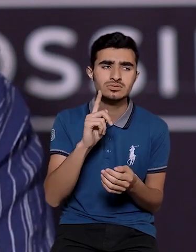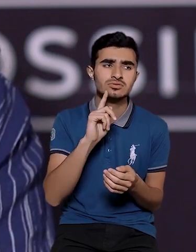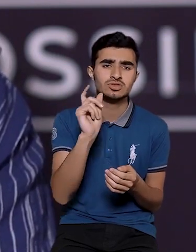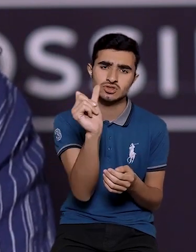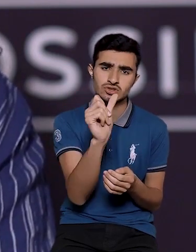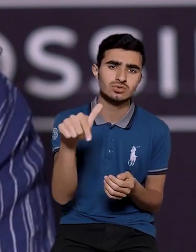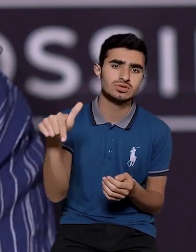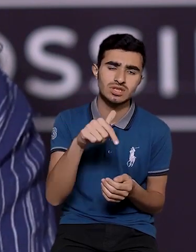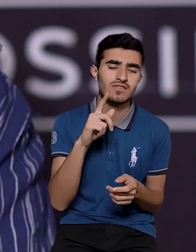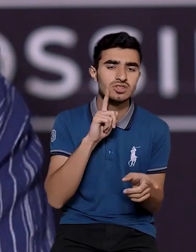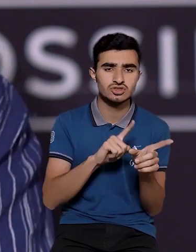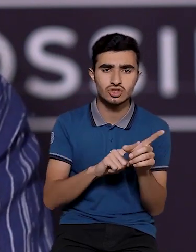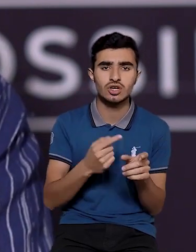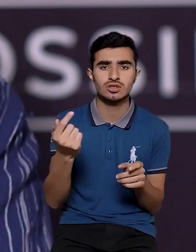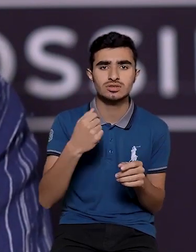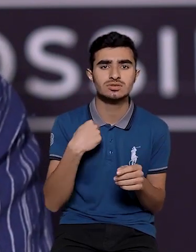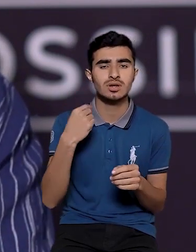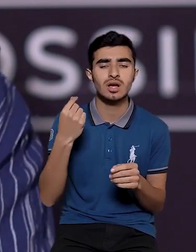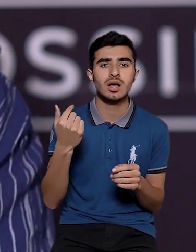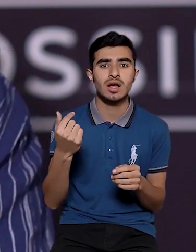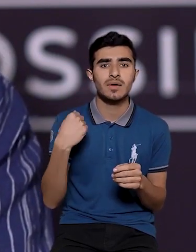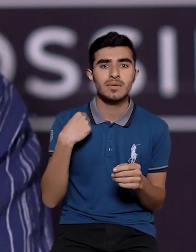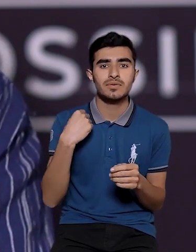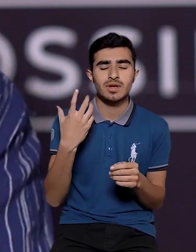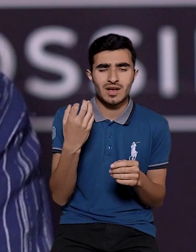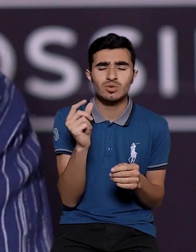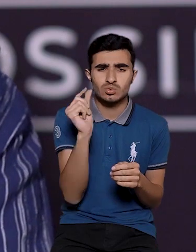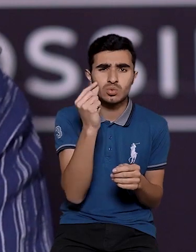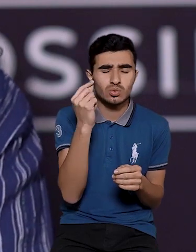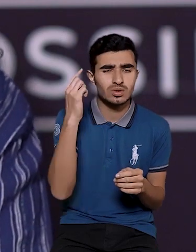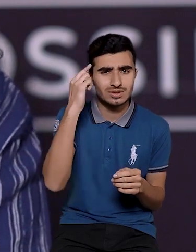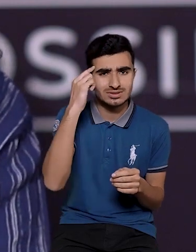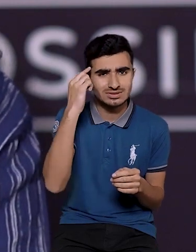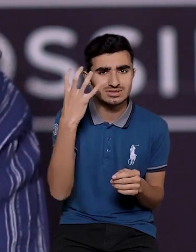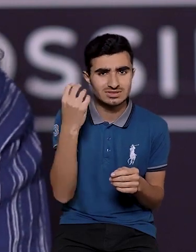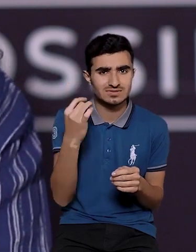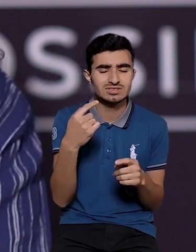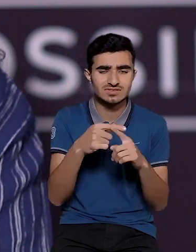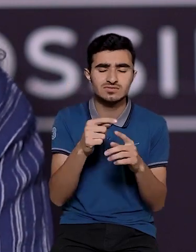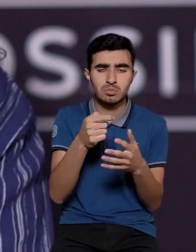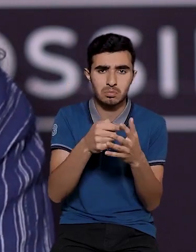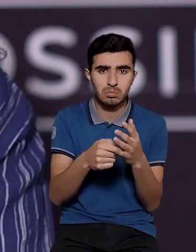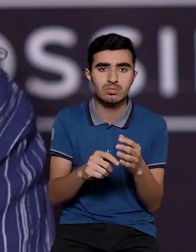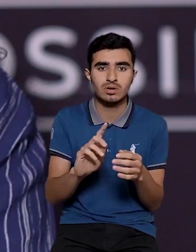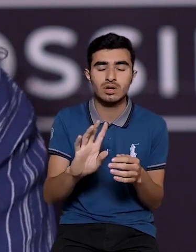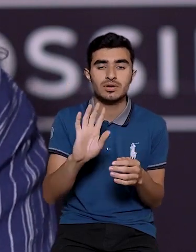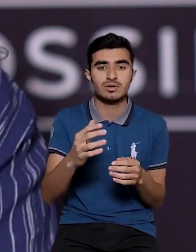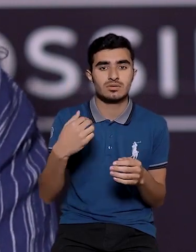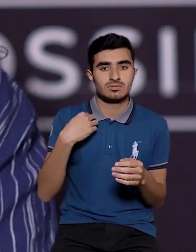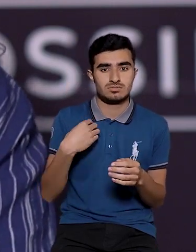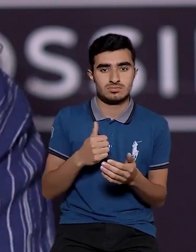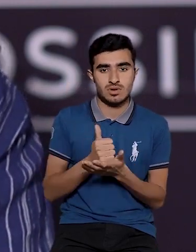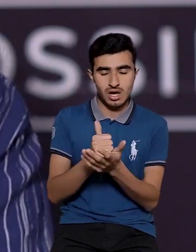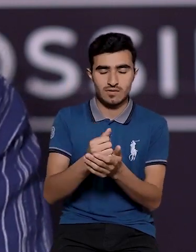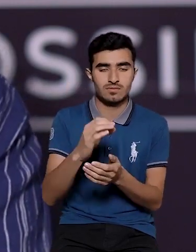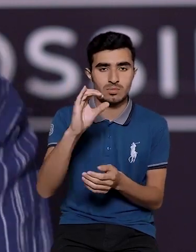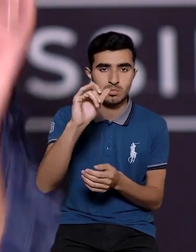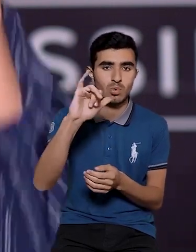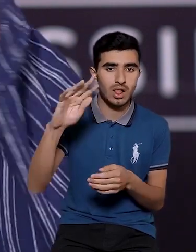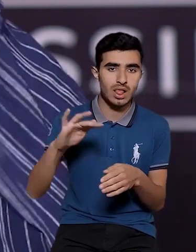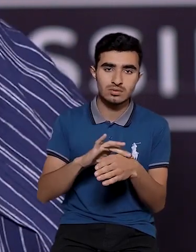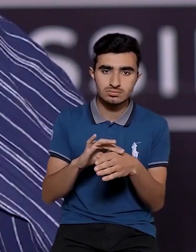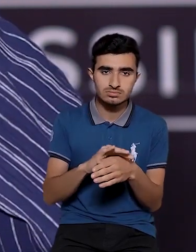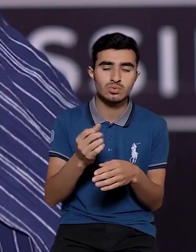for growing hair. There's this child who came to me. She was about 6 or 7 years old at the most, and she had